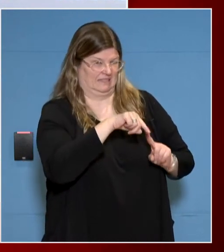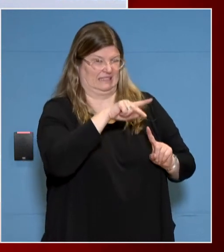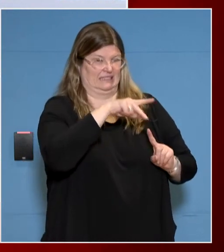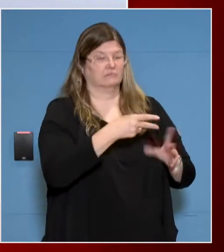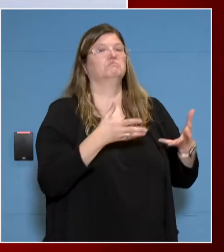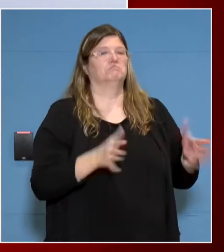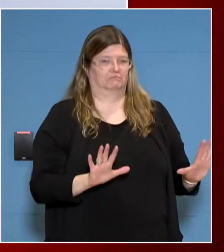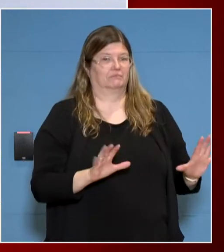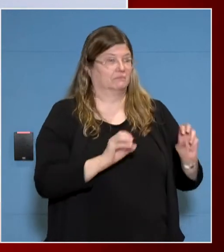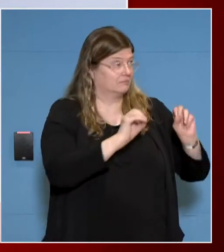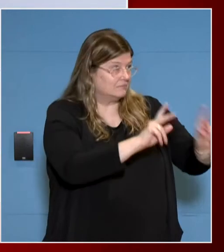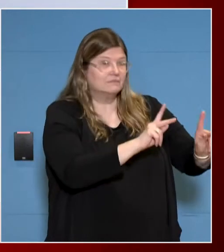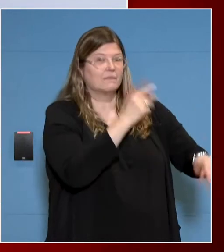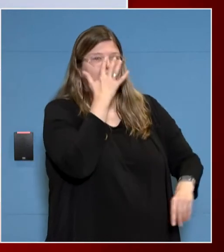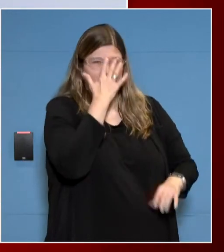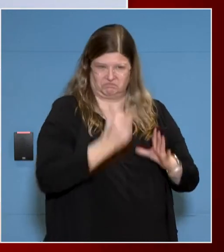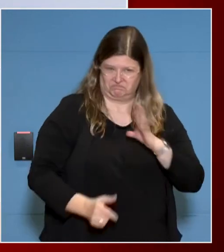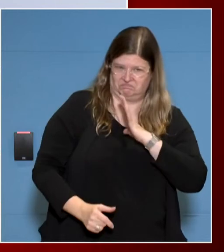dose scheduled. Thank you.